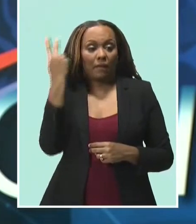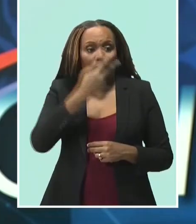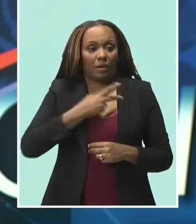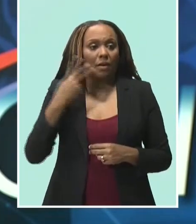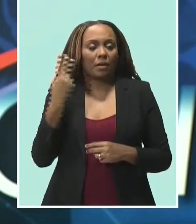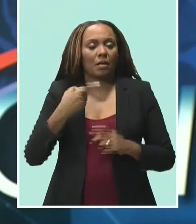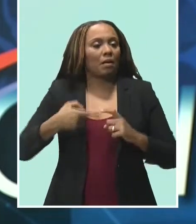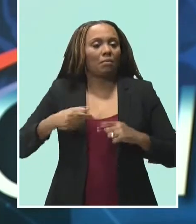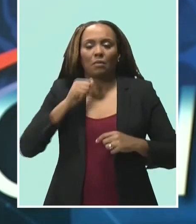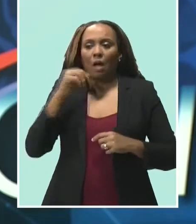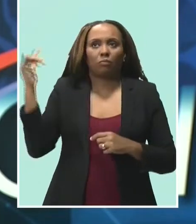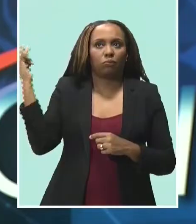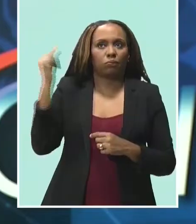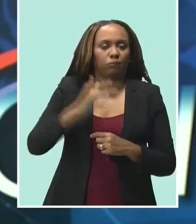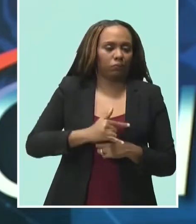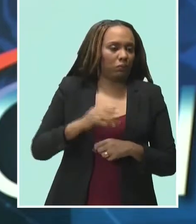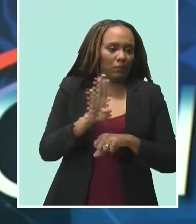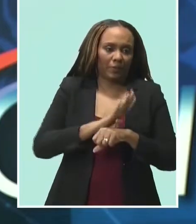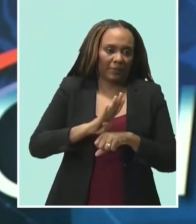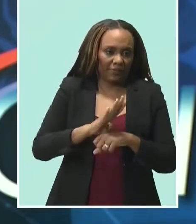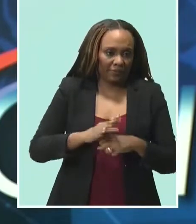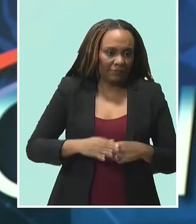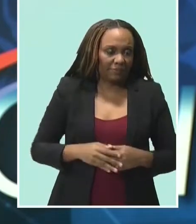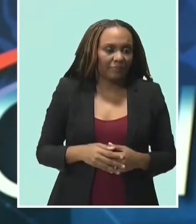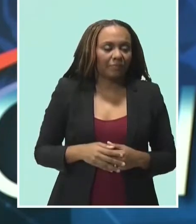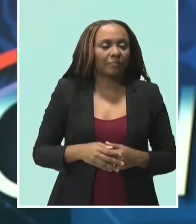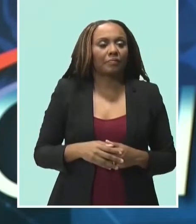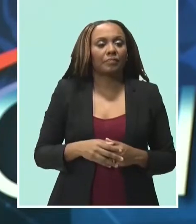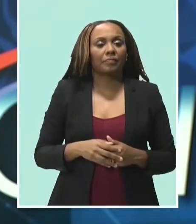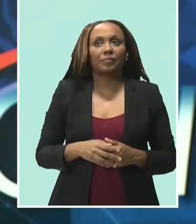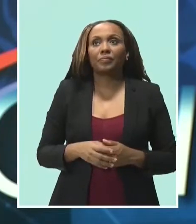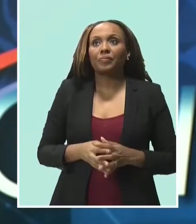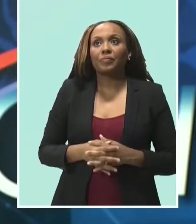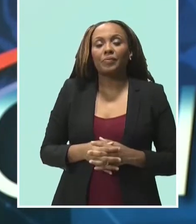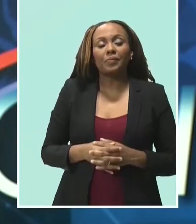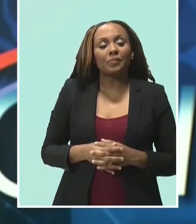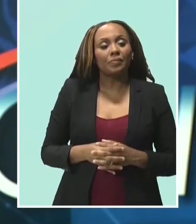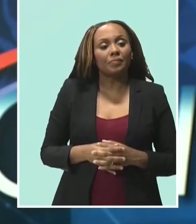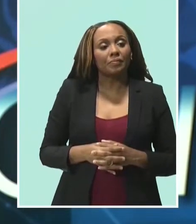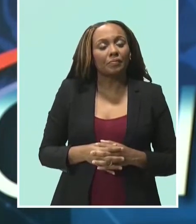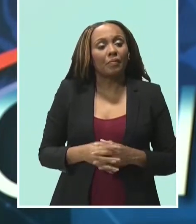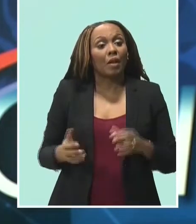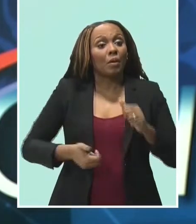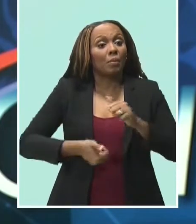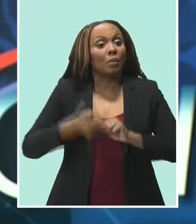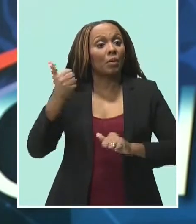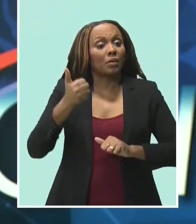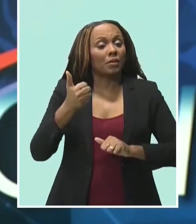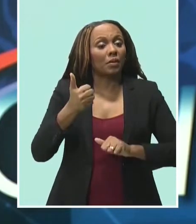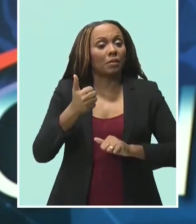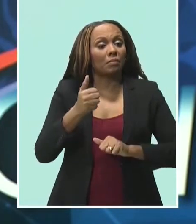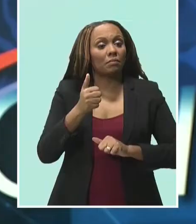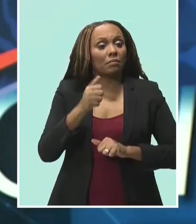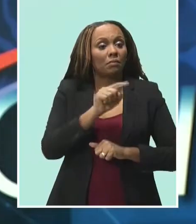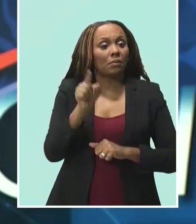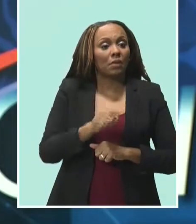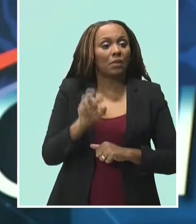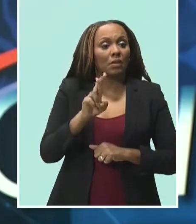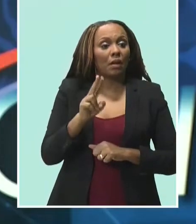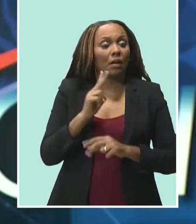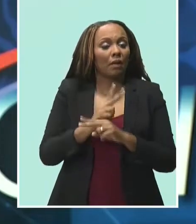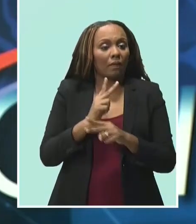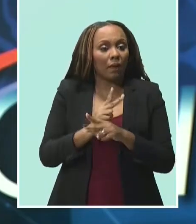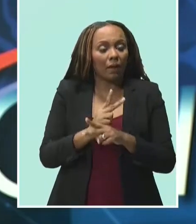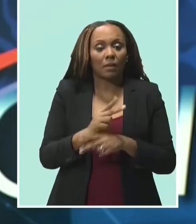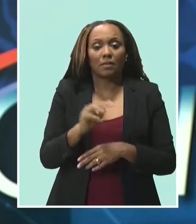Adams International Airport. There's a suggestion the majority of public service vehicle operators are complying